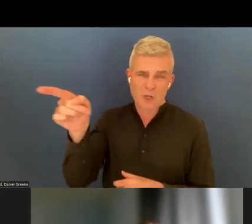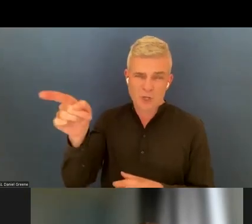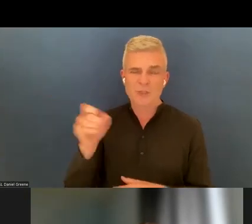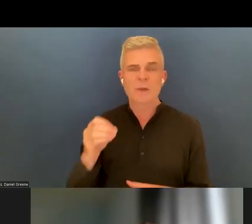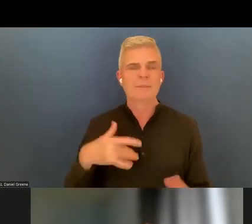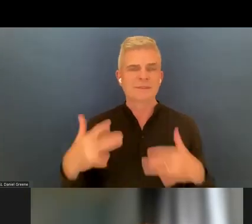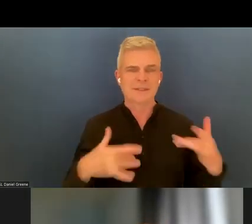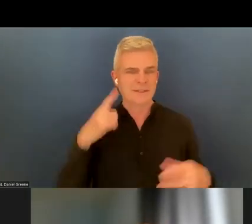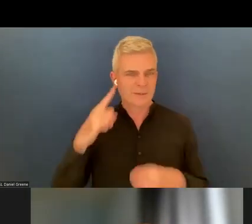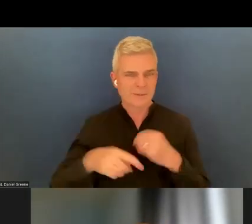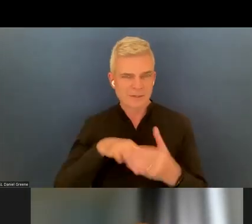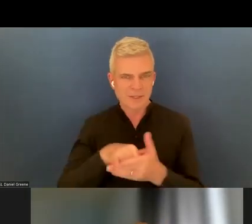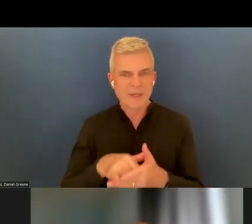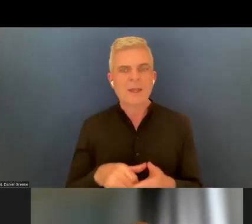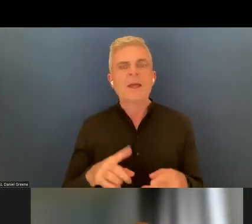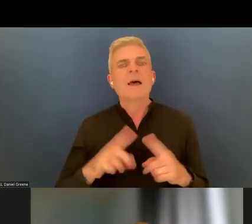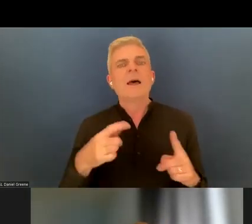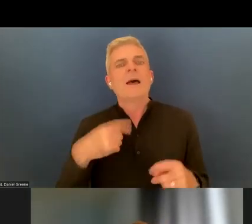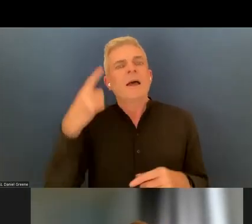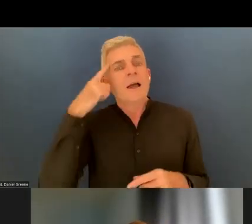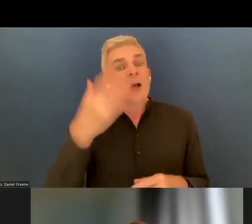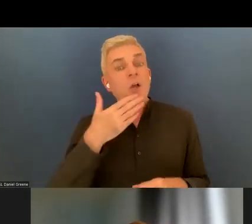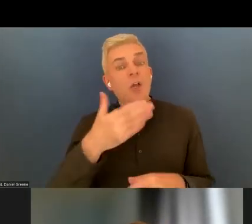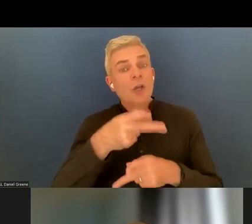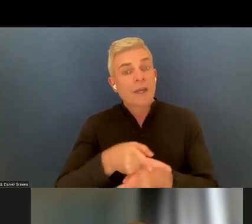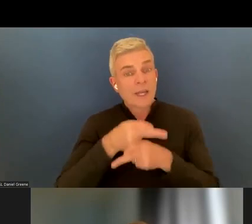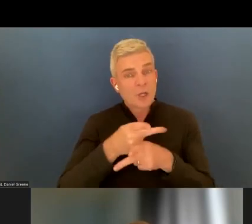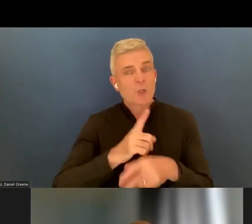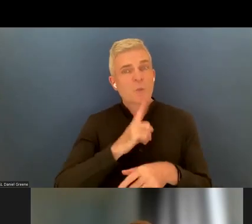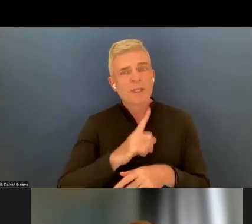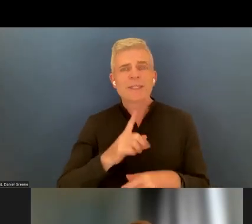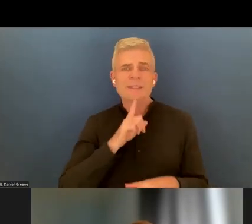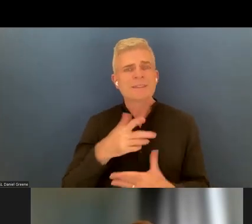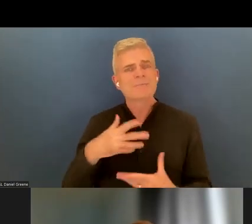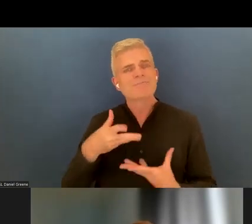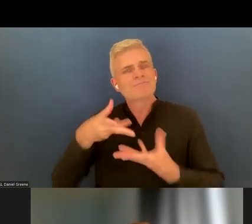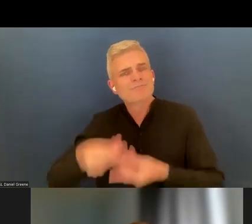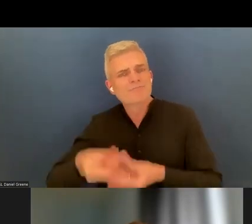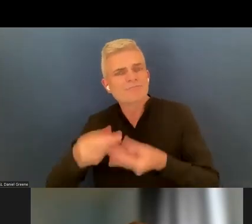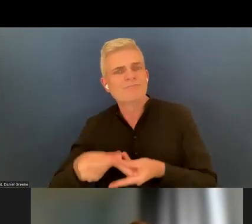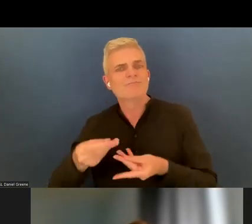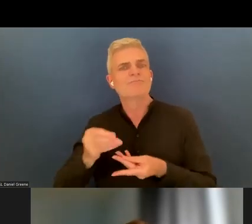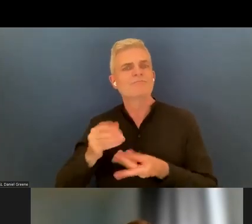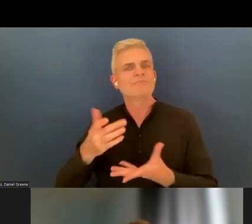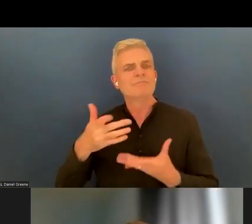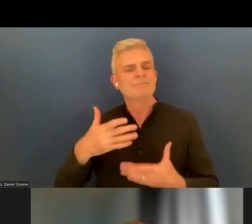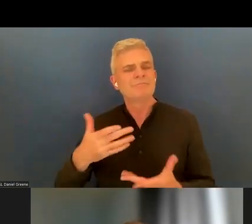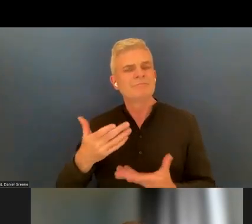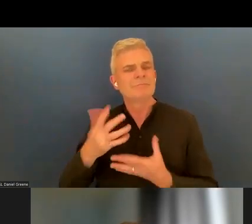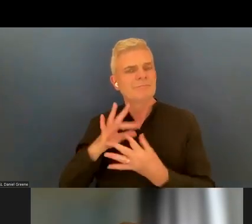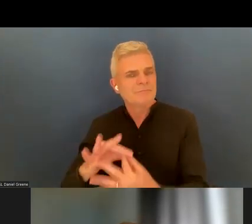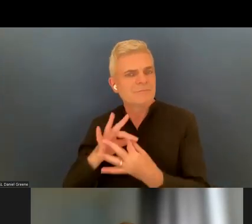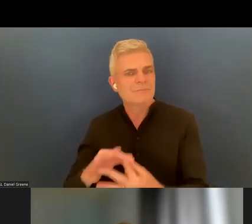about that. But I think, good care just really is empathy. It's relating to people on a very